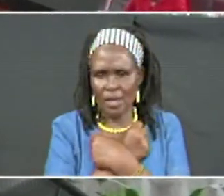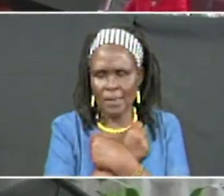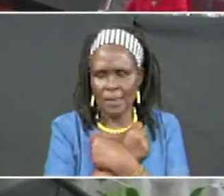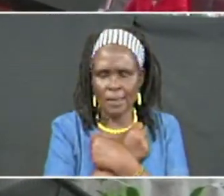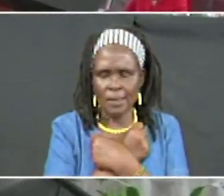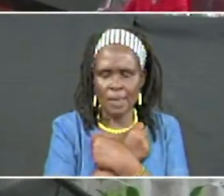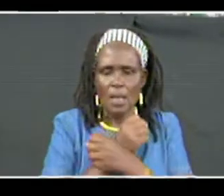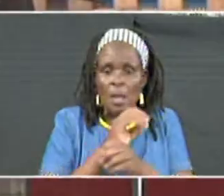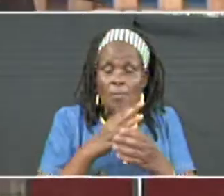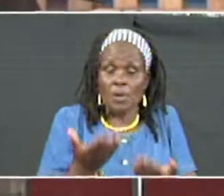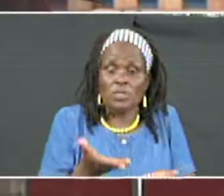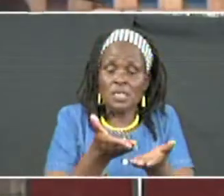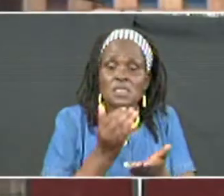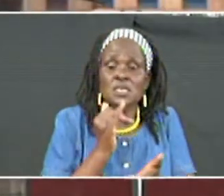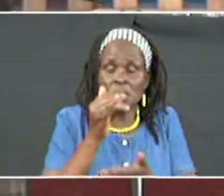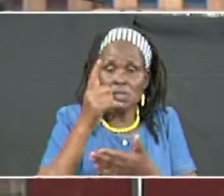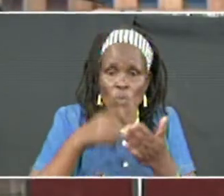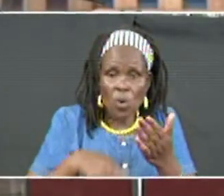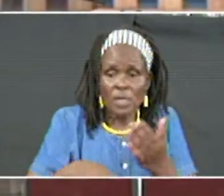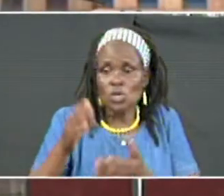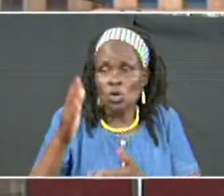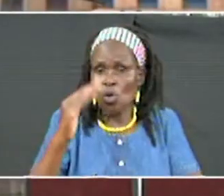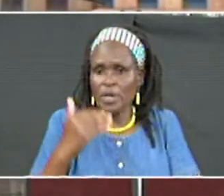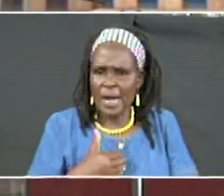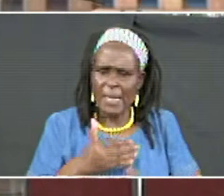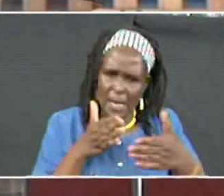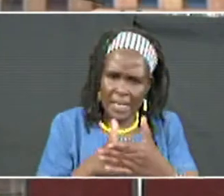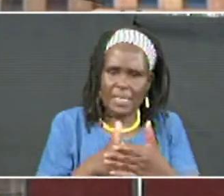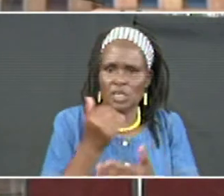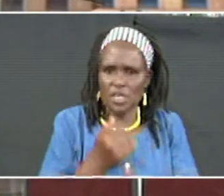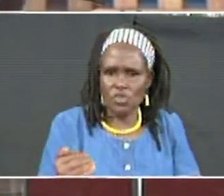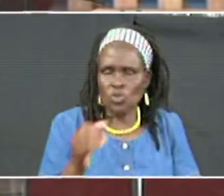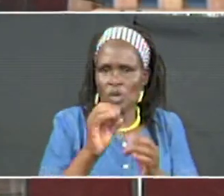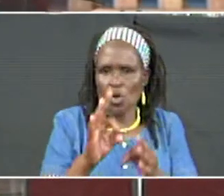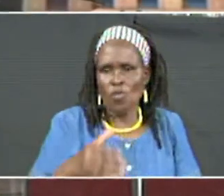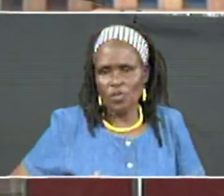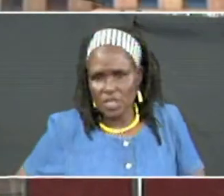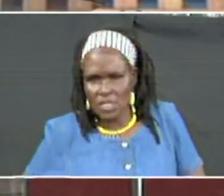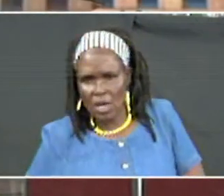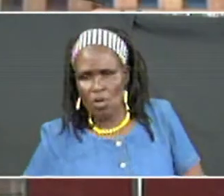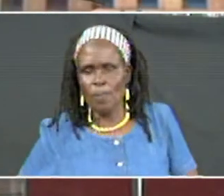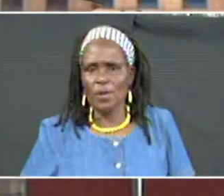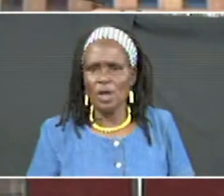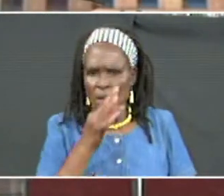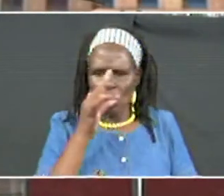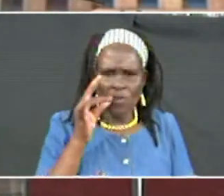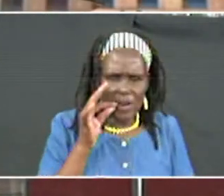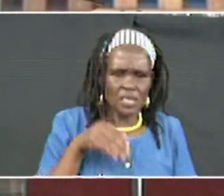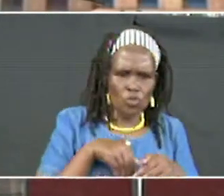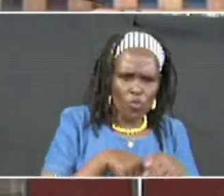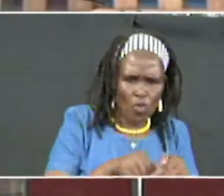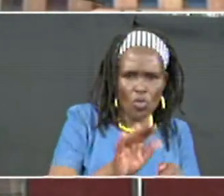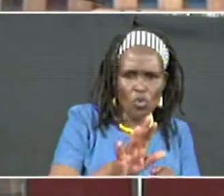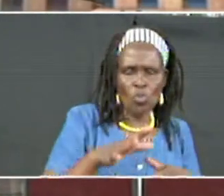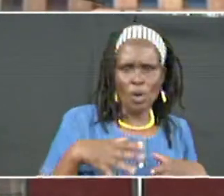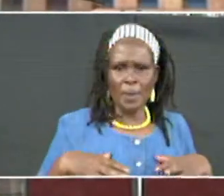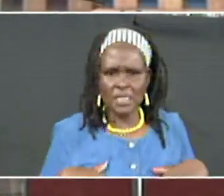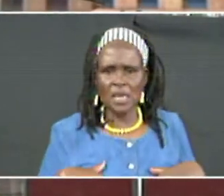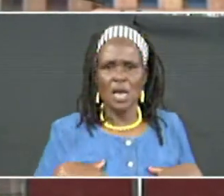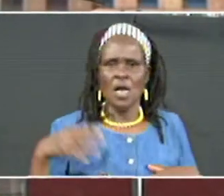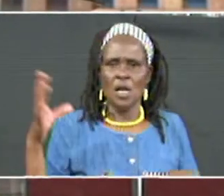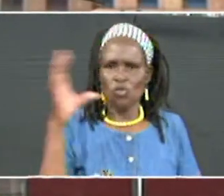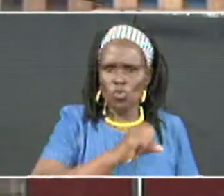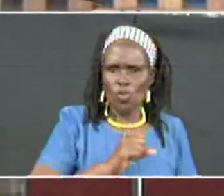Because this is what God had against the children of Jacob. You fast and then you pursue your own pleasures. You mistreat, you